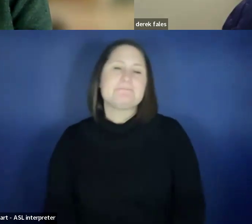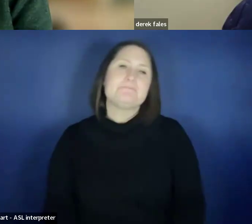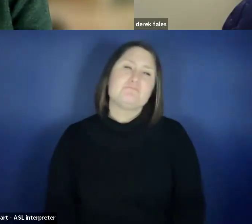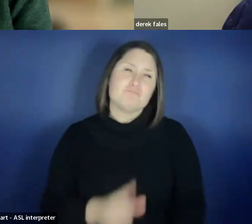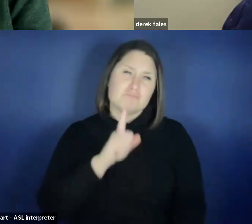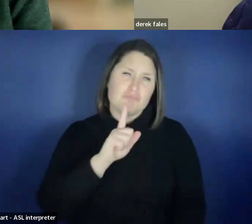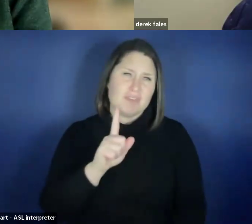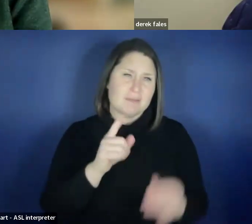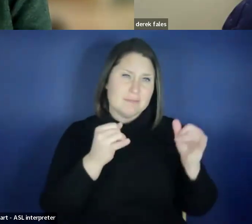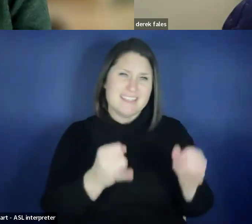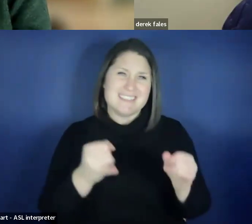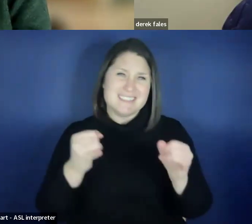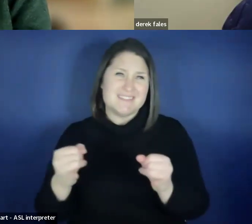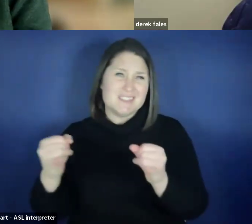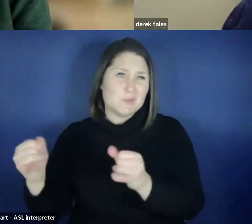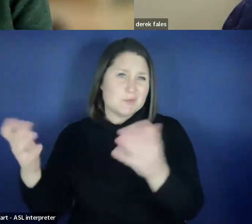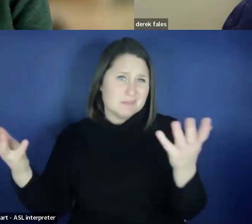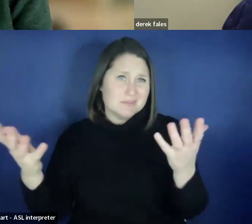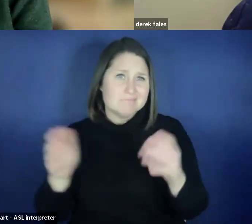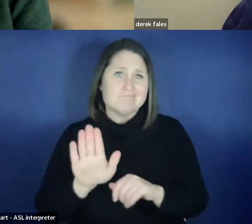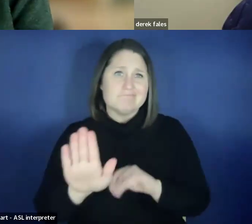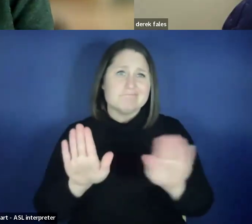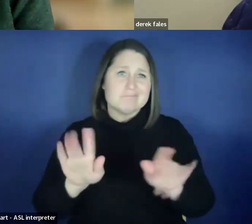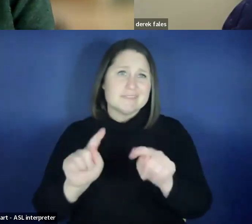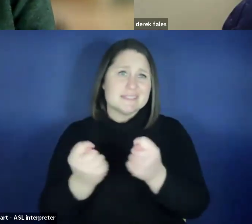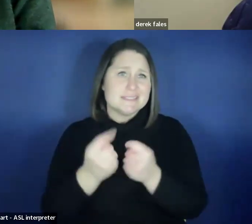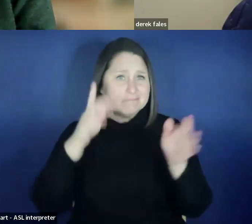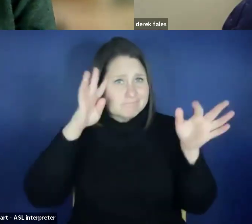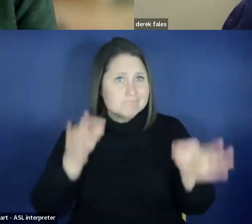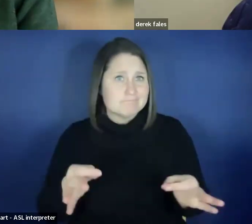the individual person and their team.